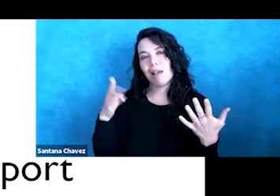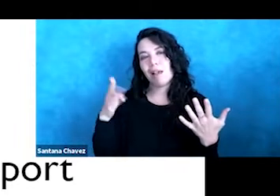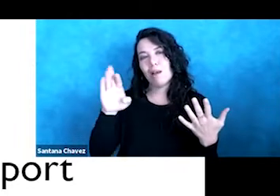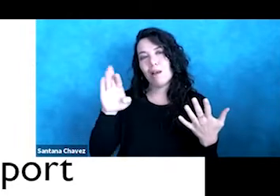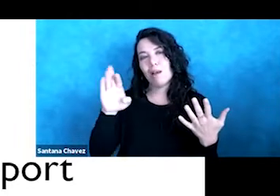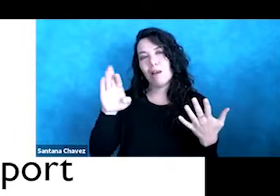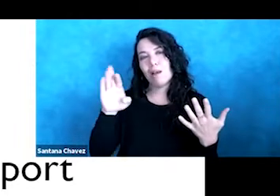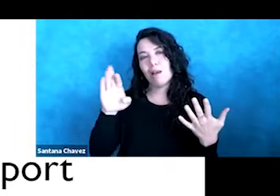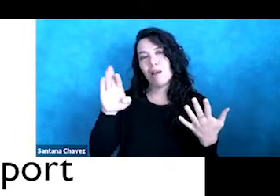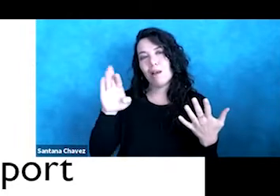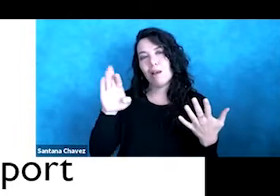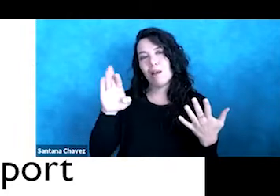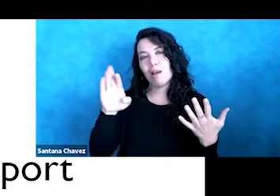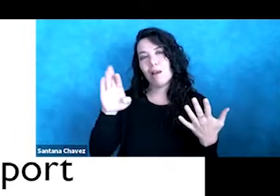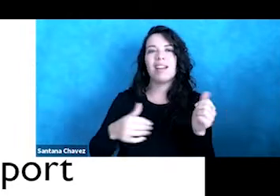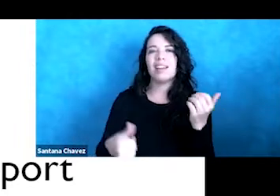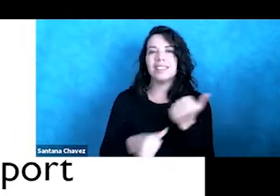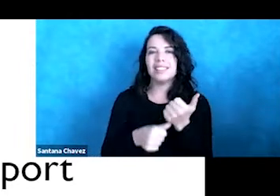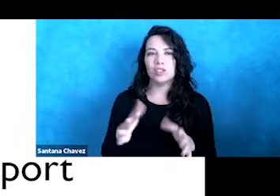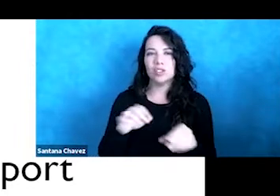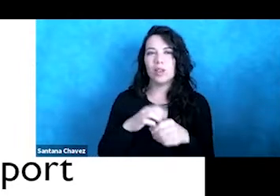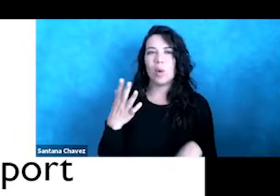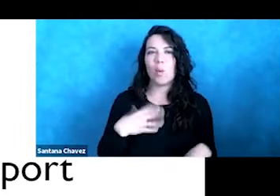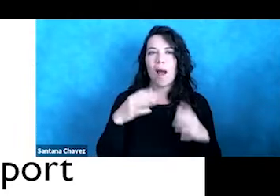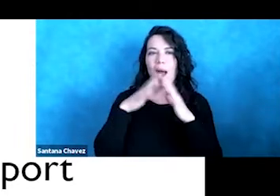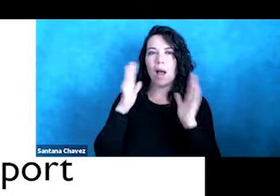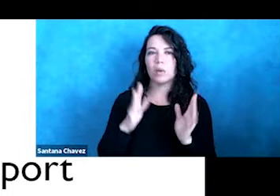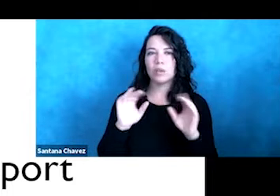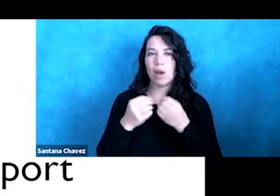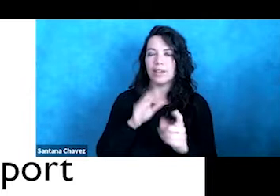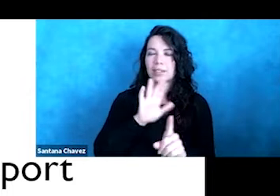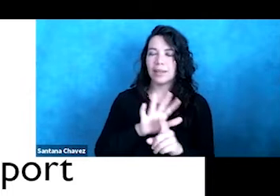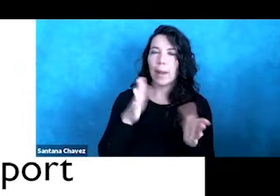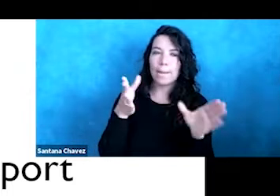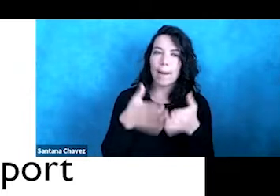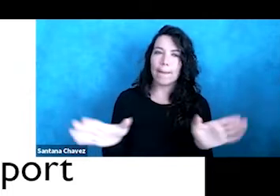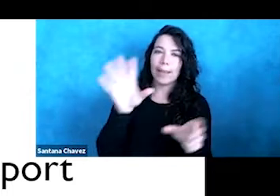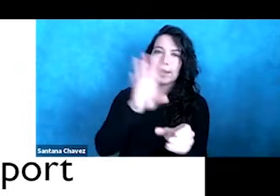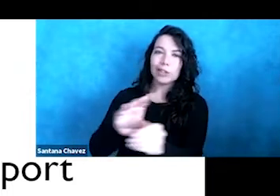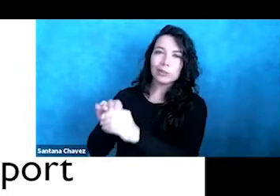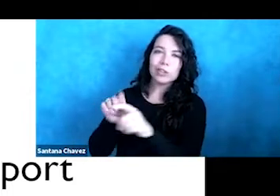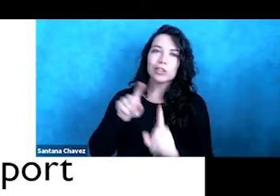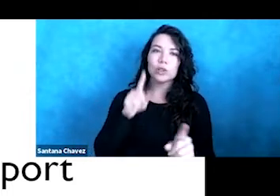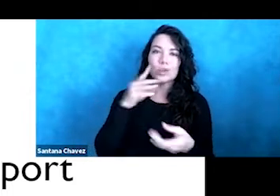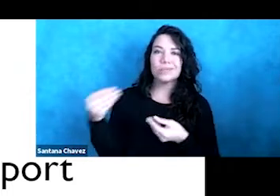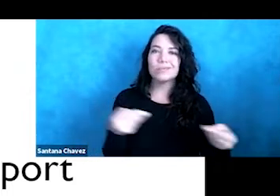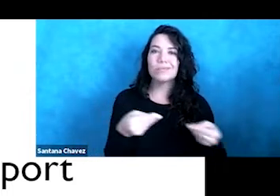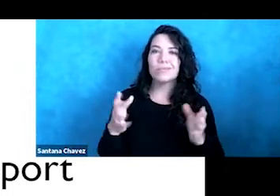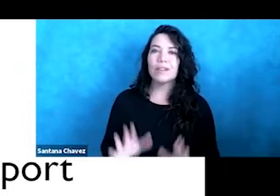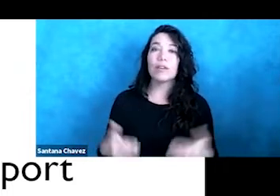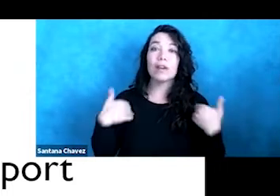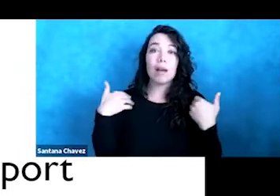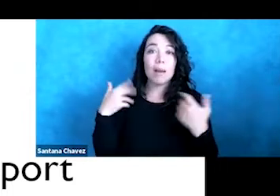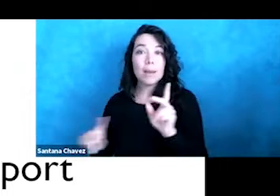White House Office of Public Engagement. Hannah serves as the liaison to young people and the LGBTQ+